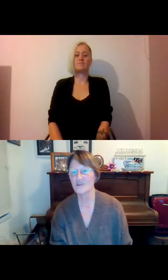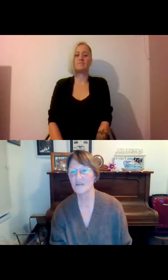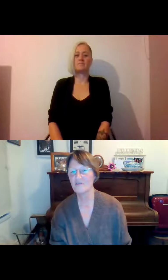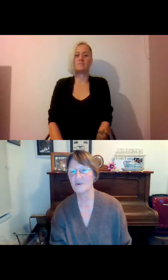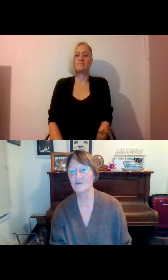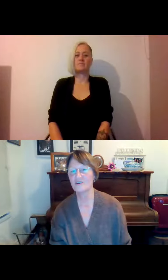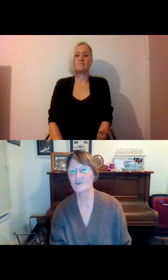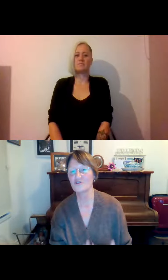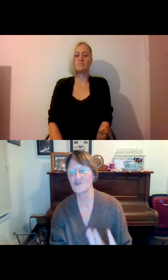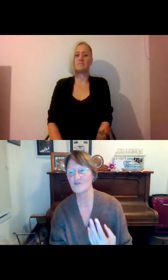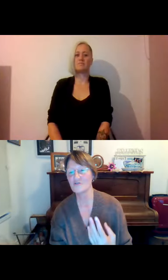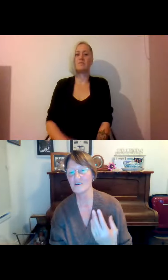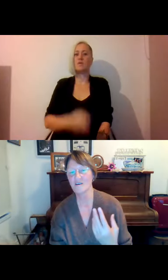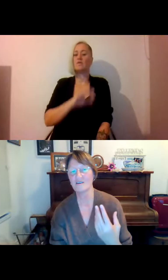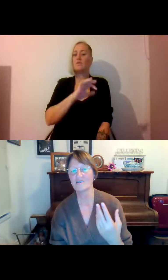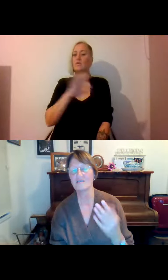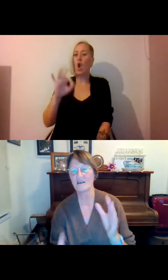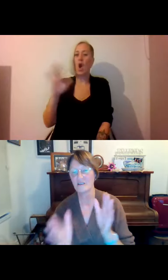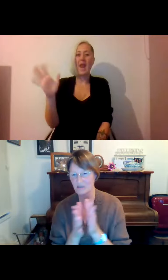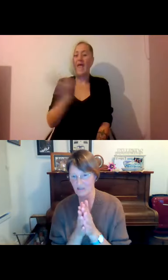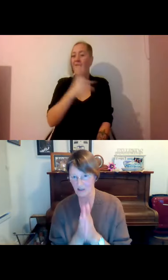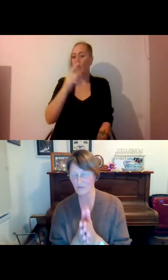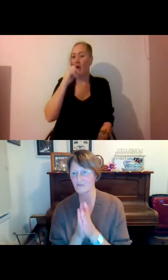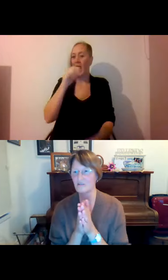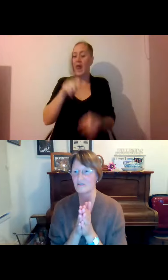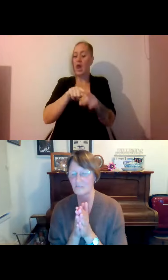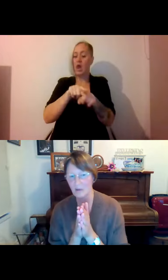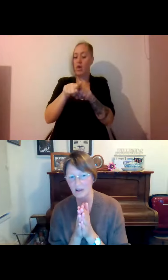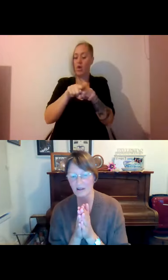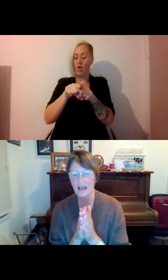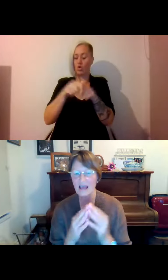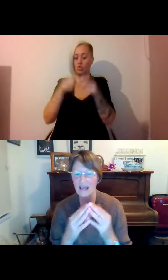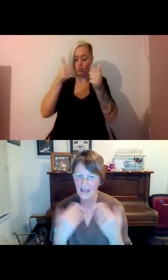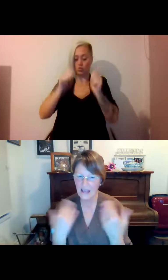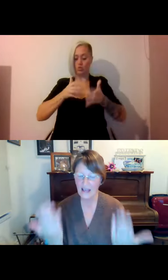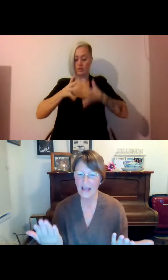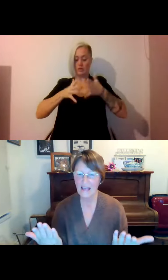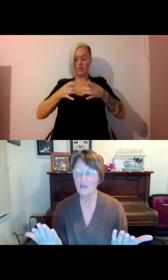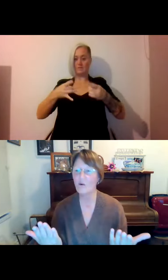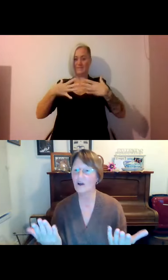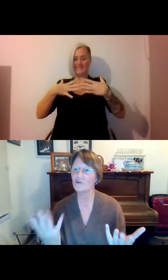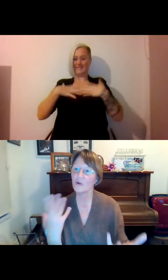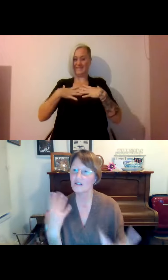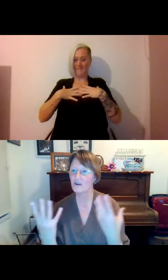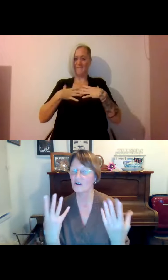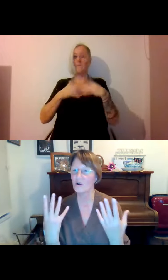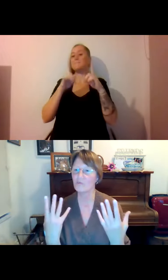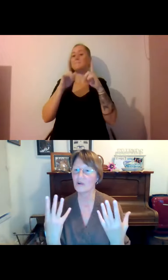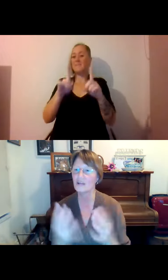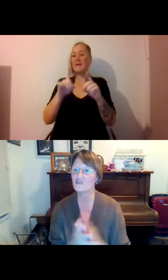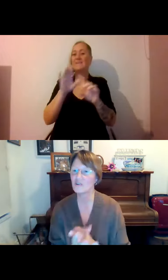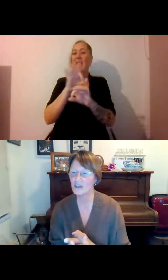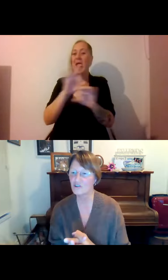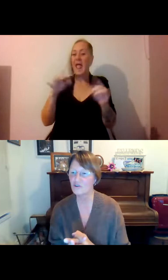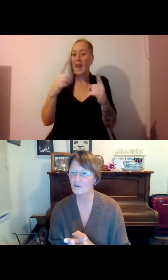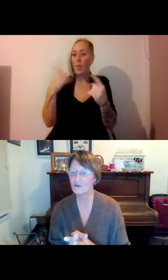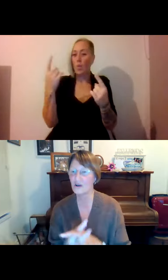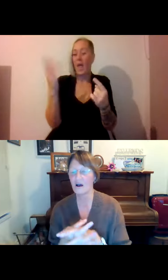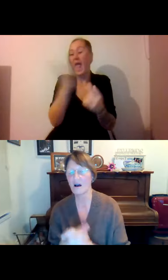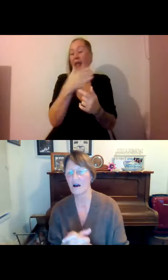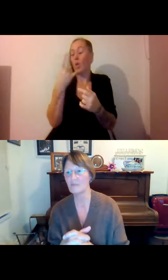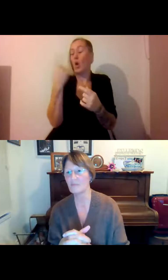So not everyone can learn to use signs themselves, but anyone who has a comprehension